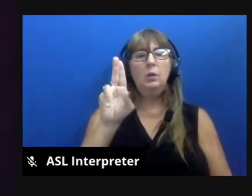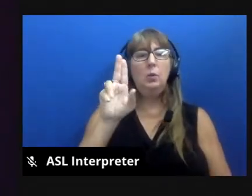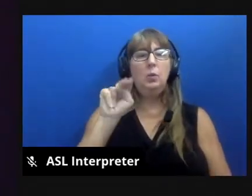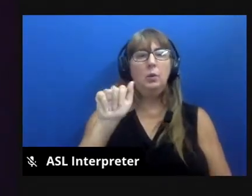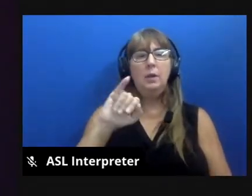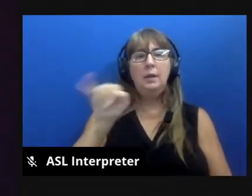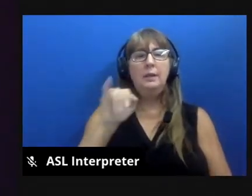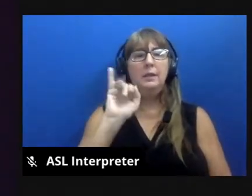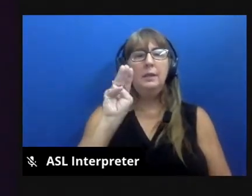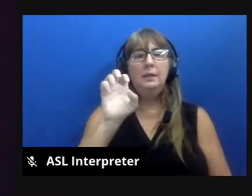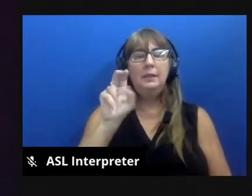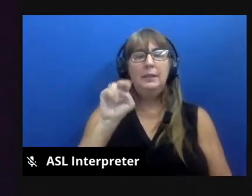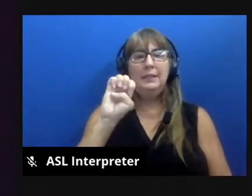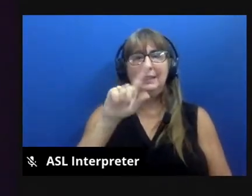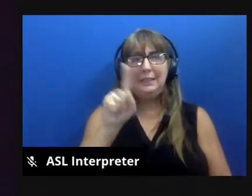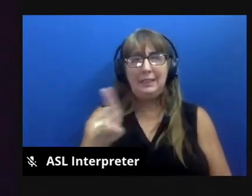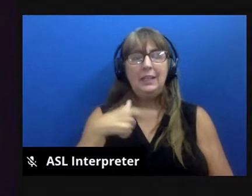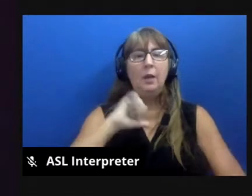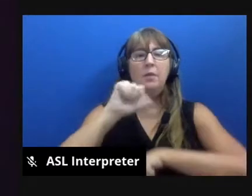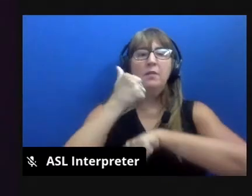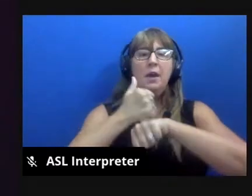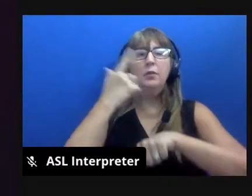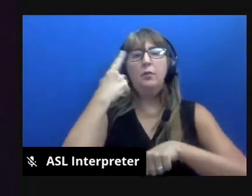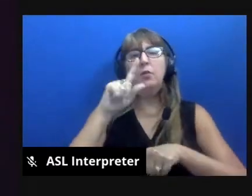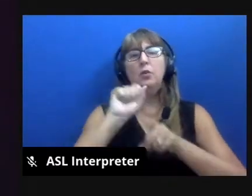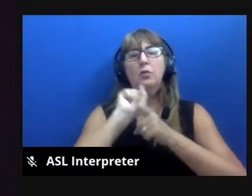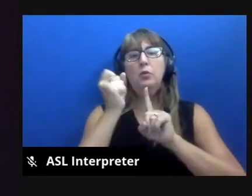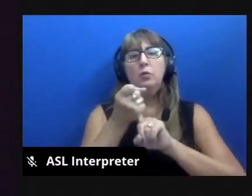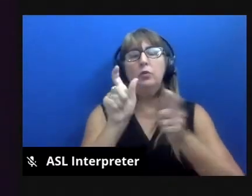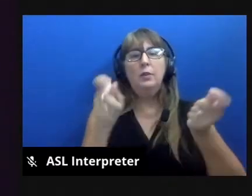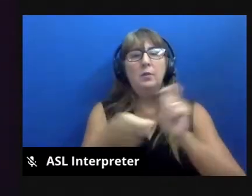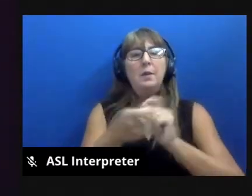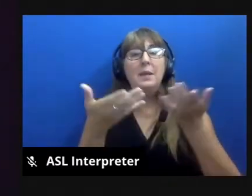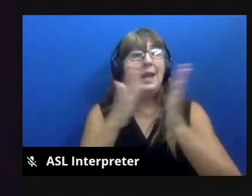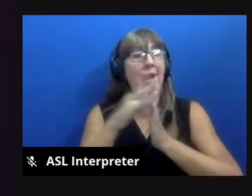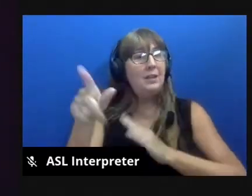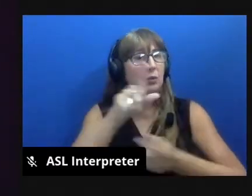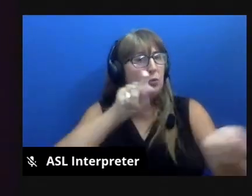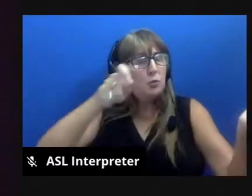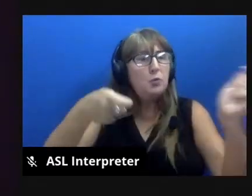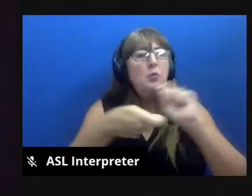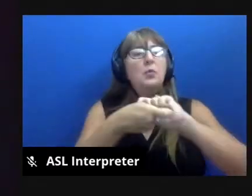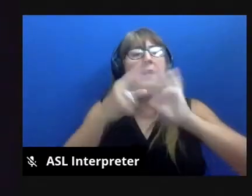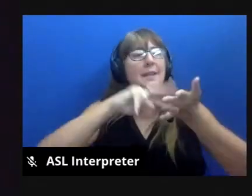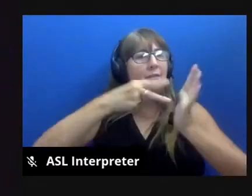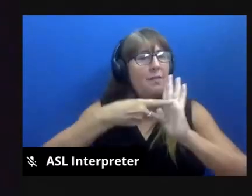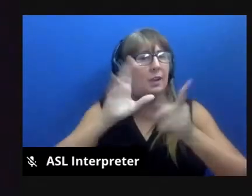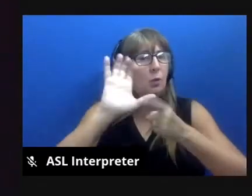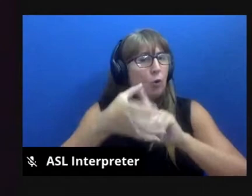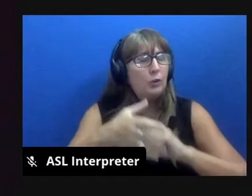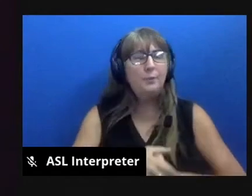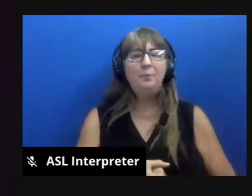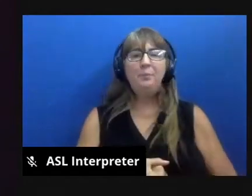for Social Transformation. And I'm going to ask you to redefine culture. Children are brilliant in their ability